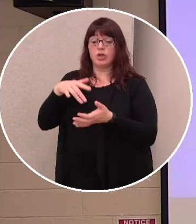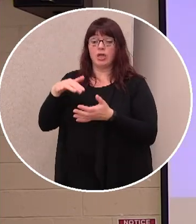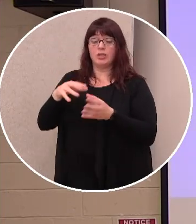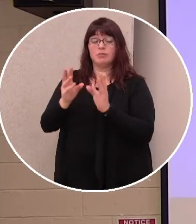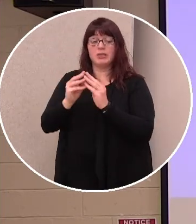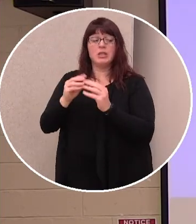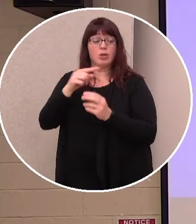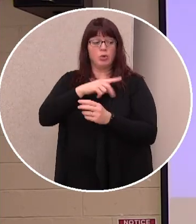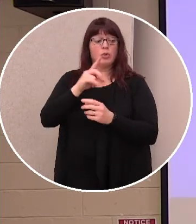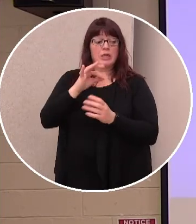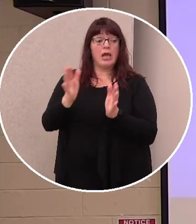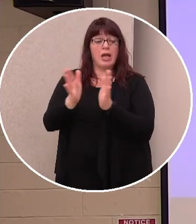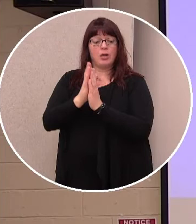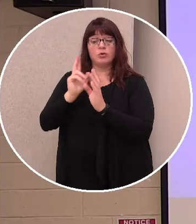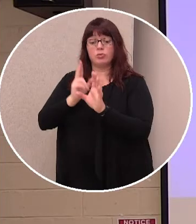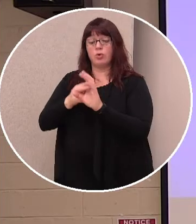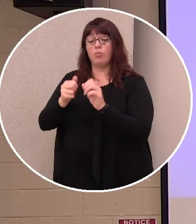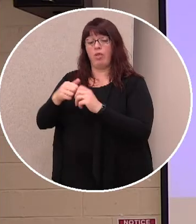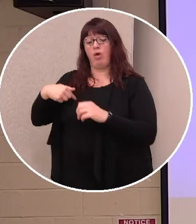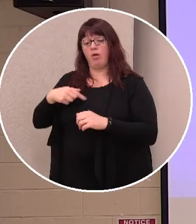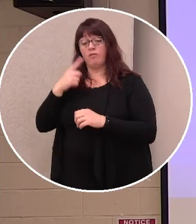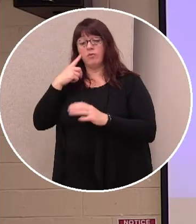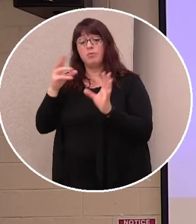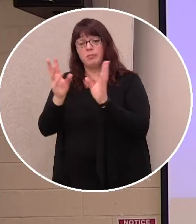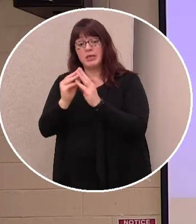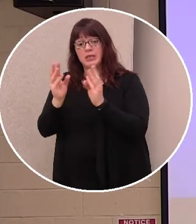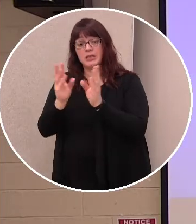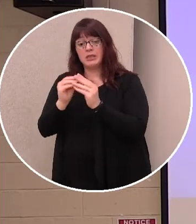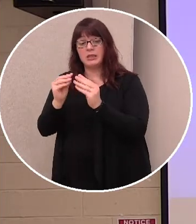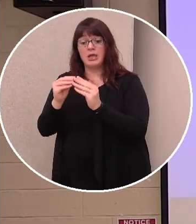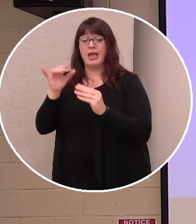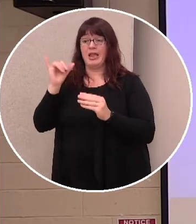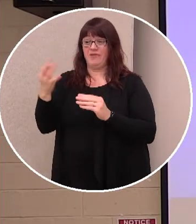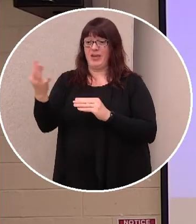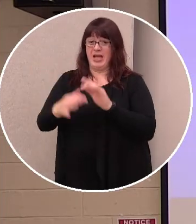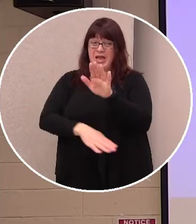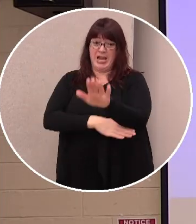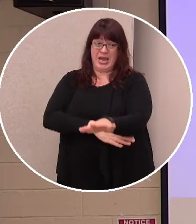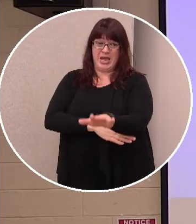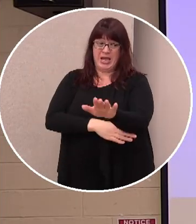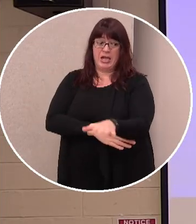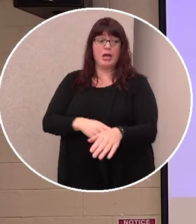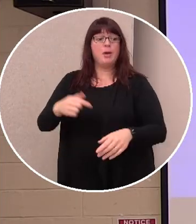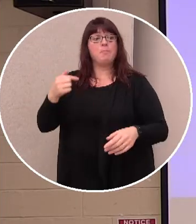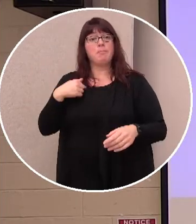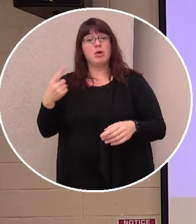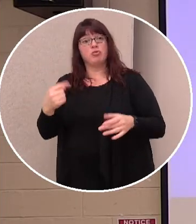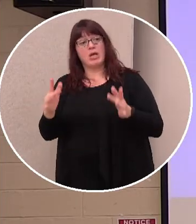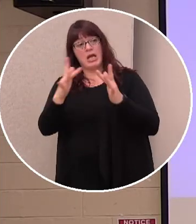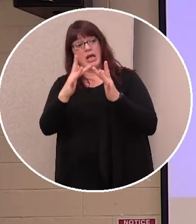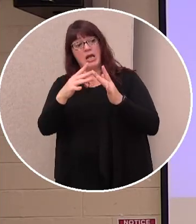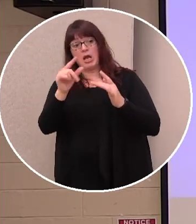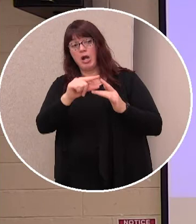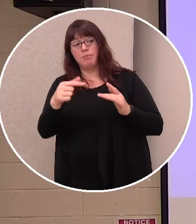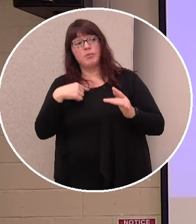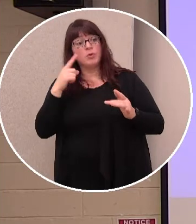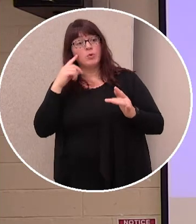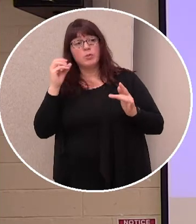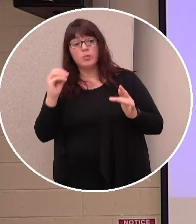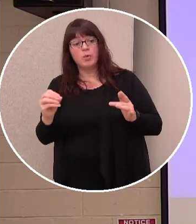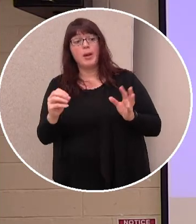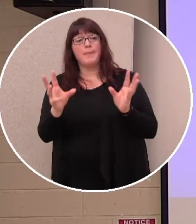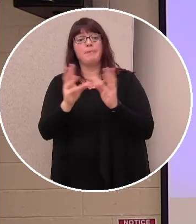opportunity to come along with us on that meeting. It was Friday afternoon. I was unsuccessful in getting an answer to that, and the meeting went